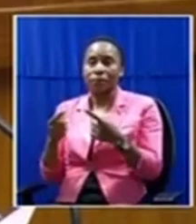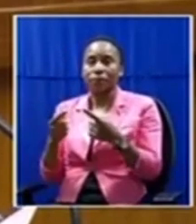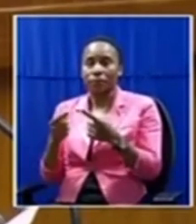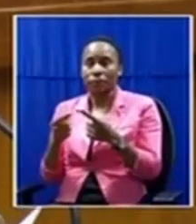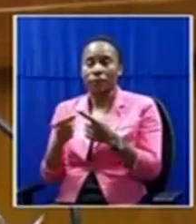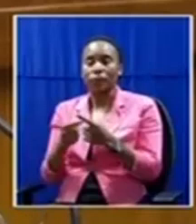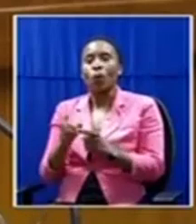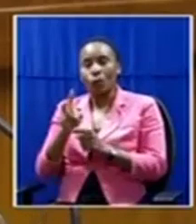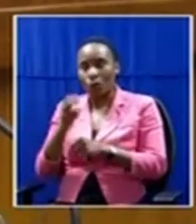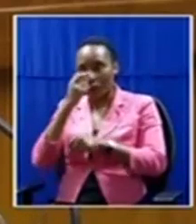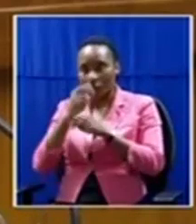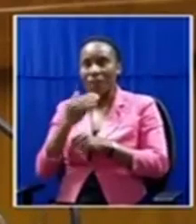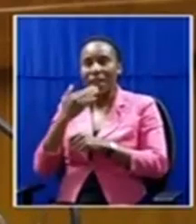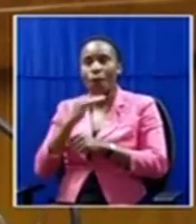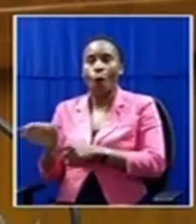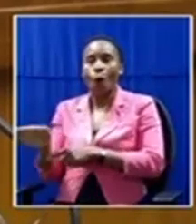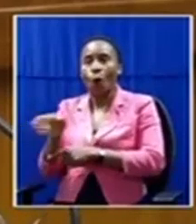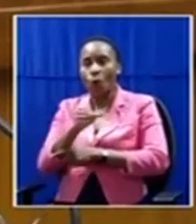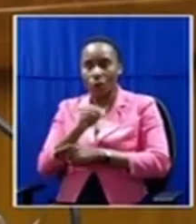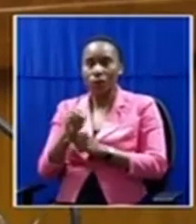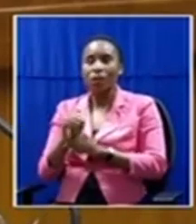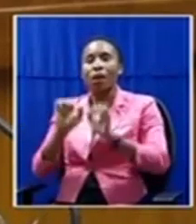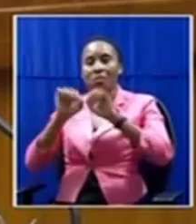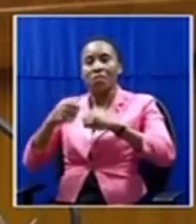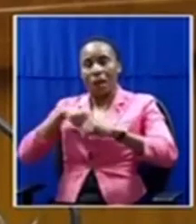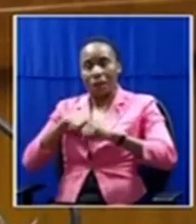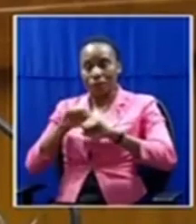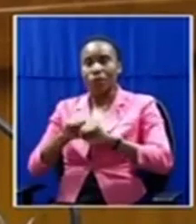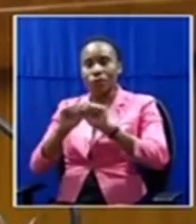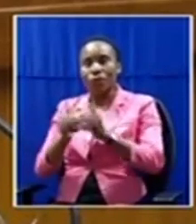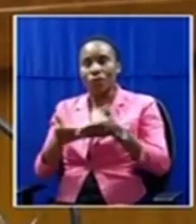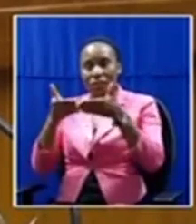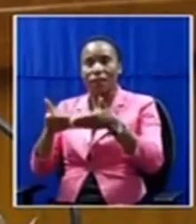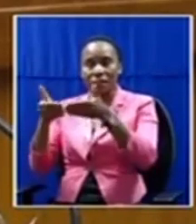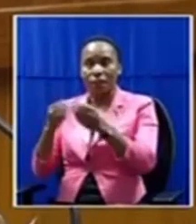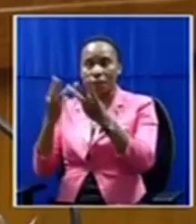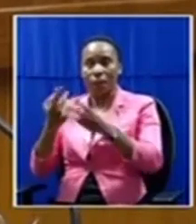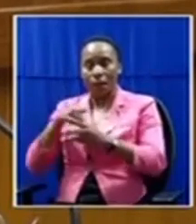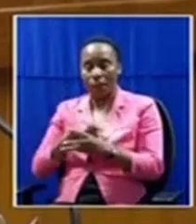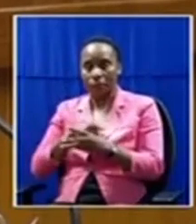And let me thank all those who have enabled us to serve our people.